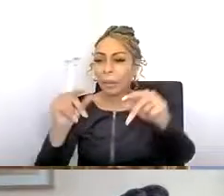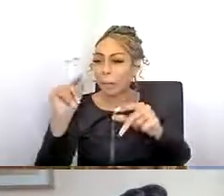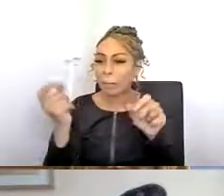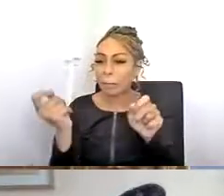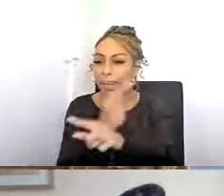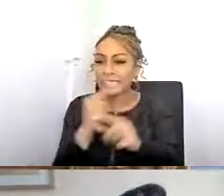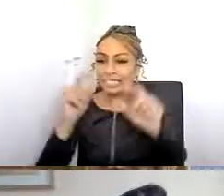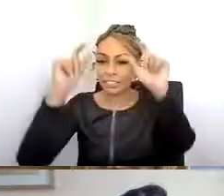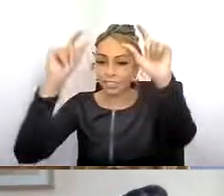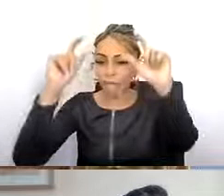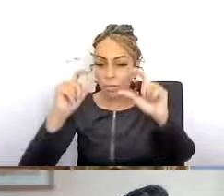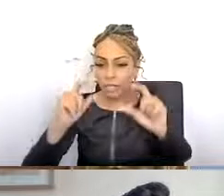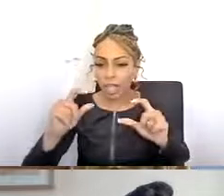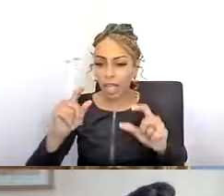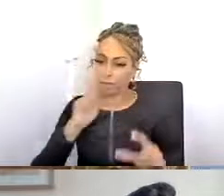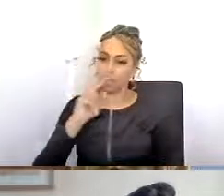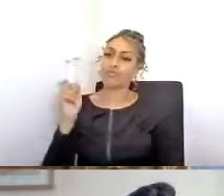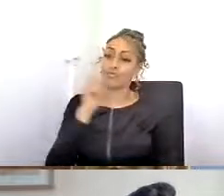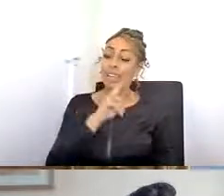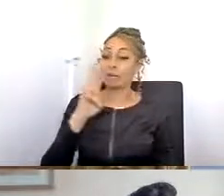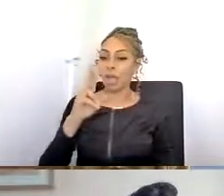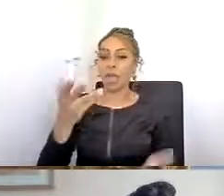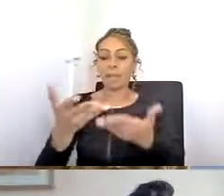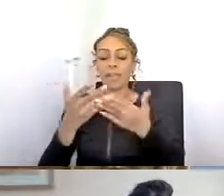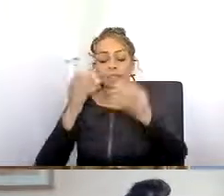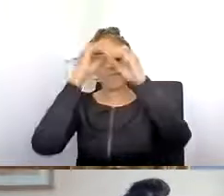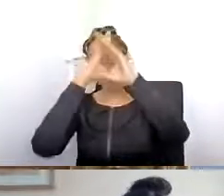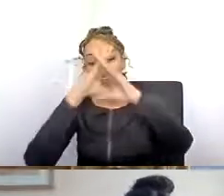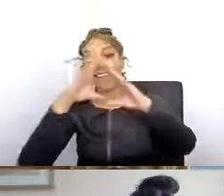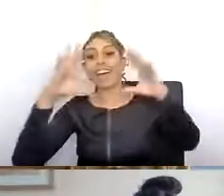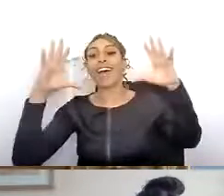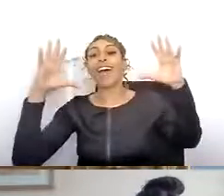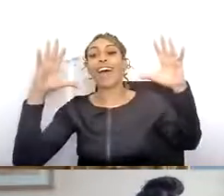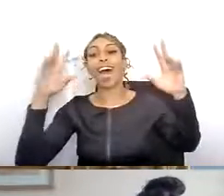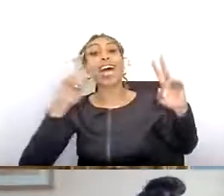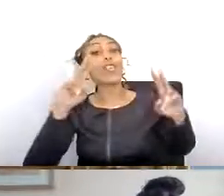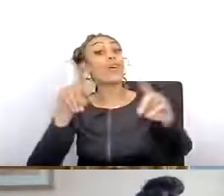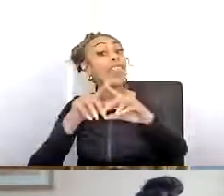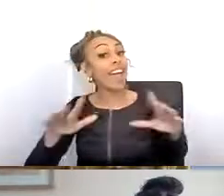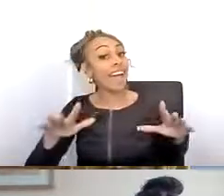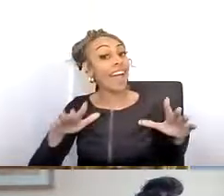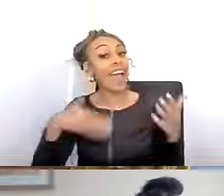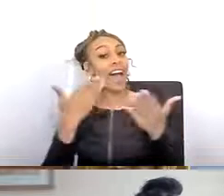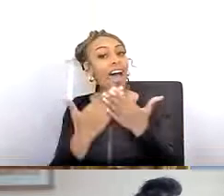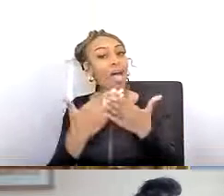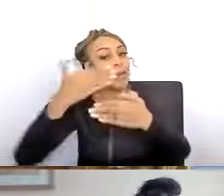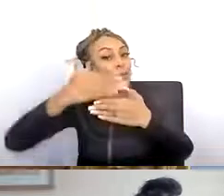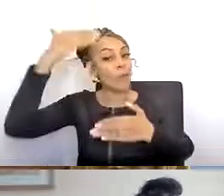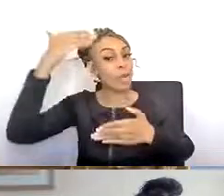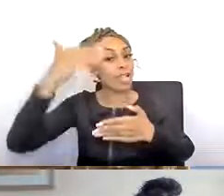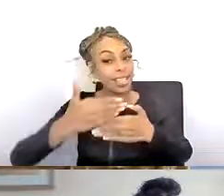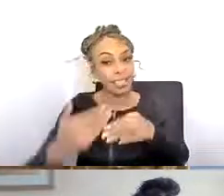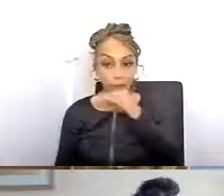frame at the top of the bottom if it looks a bit strange, but hopefully it gives a little bit of an impression of what it might look on the wall.